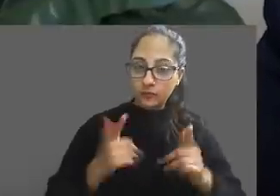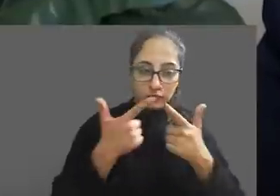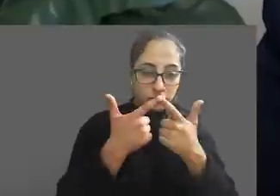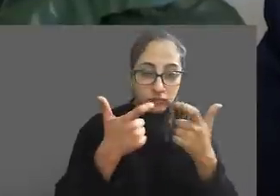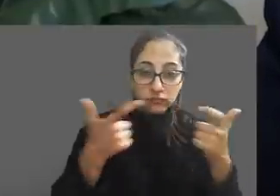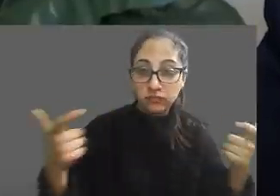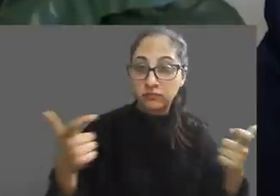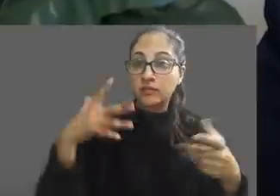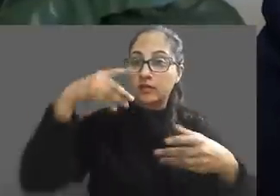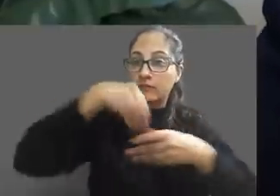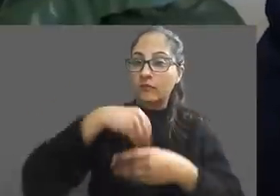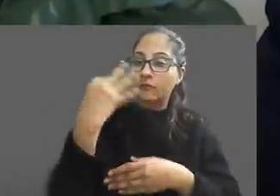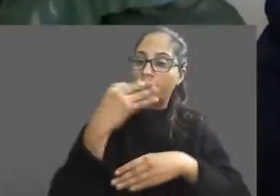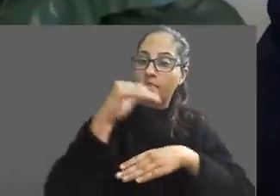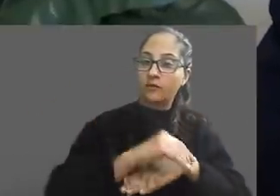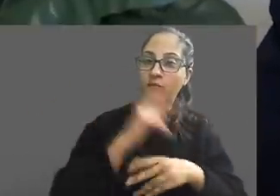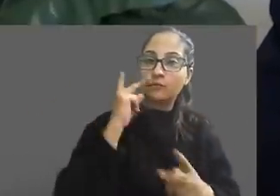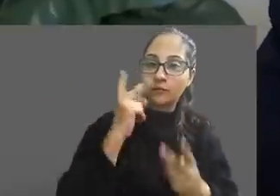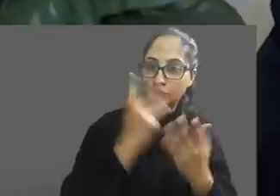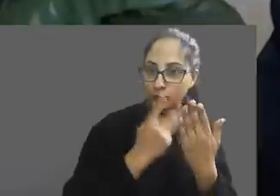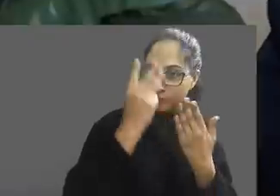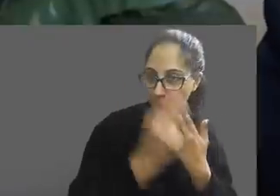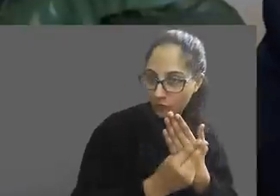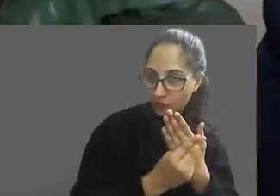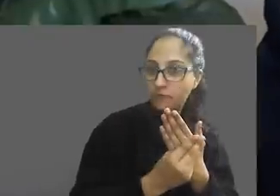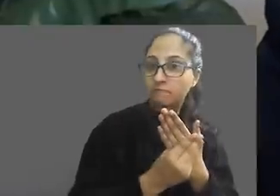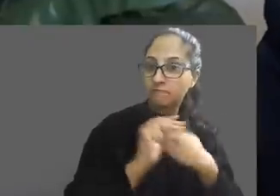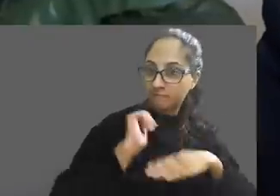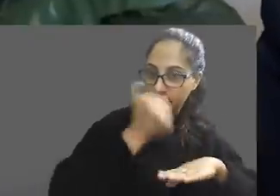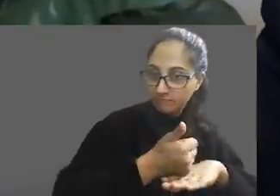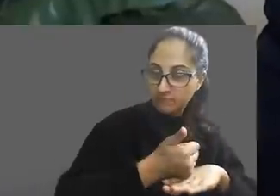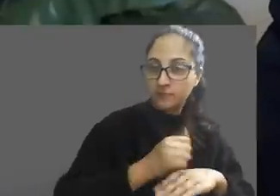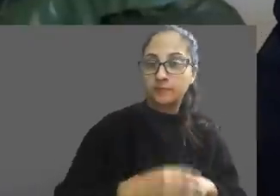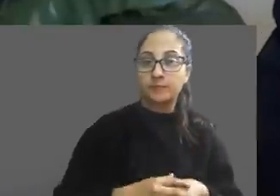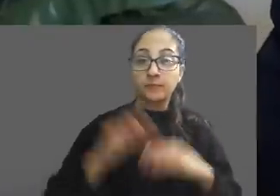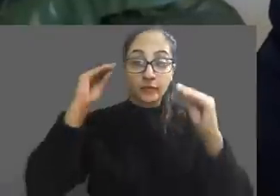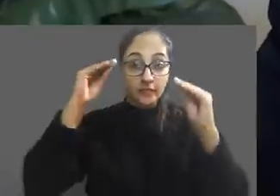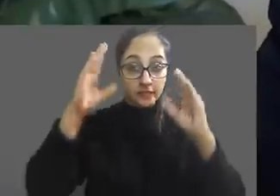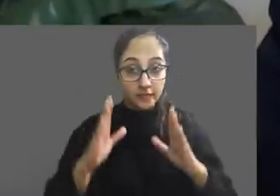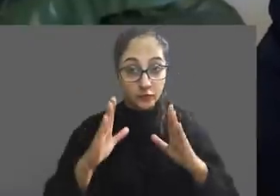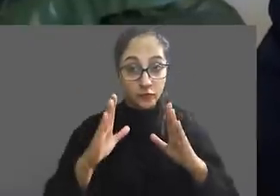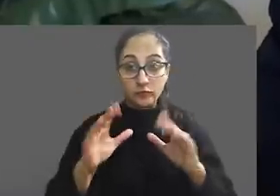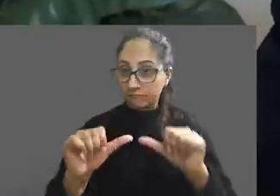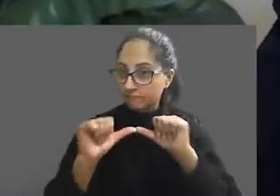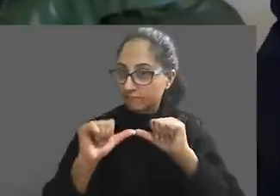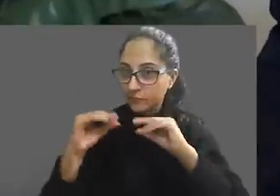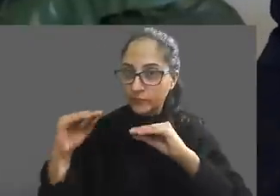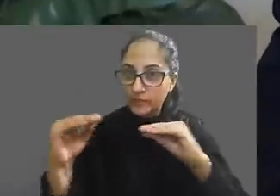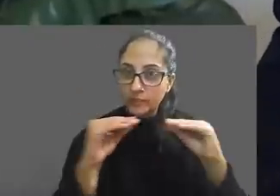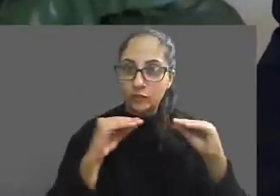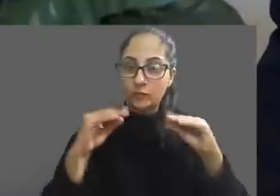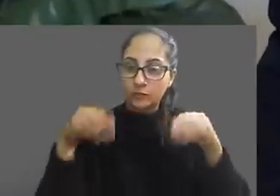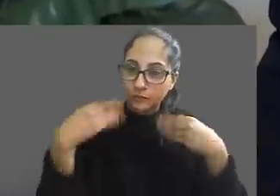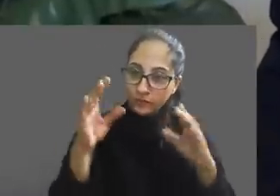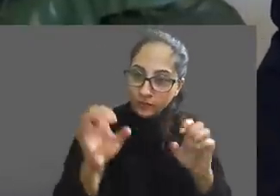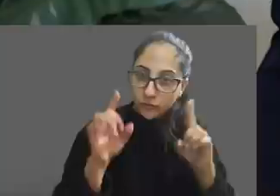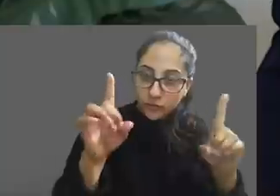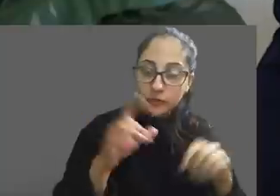tariqa boards, and committees planning and working around the clock to serve the Imam and the Jamaat, and countless others.